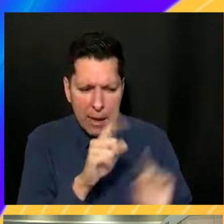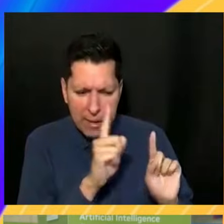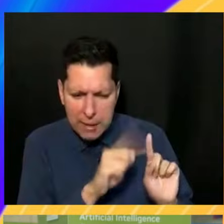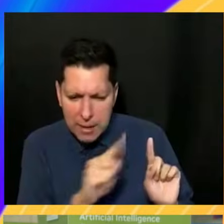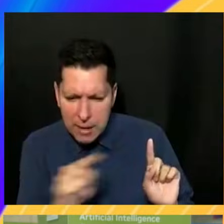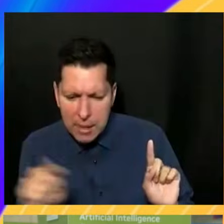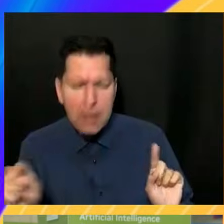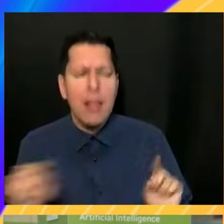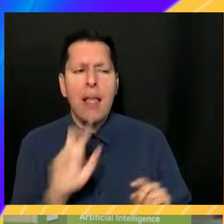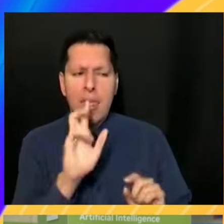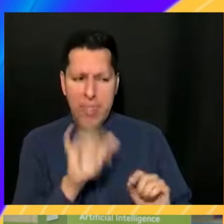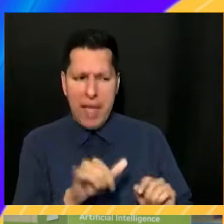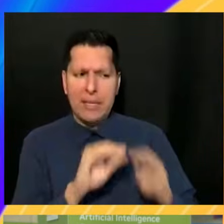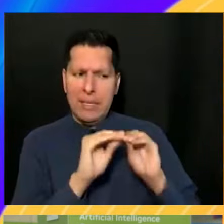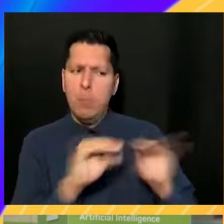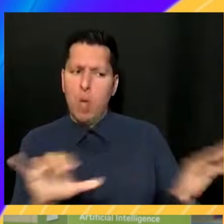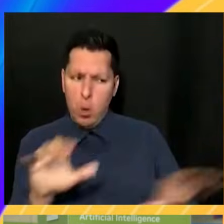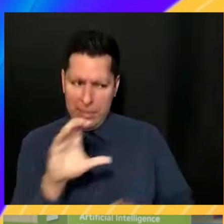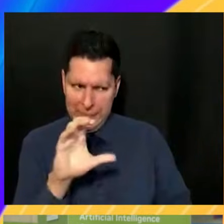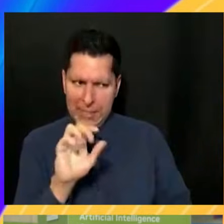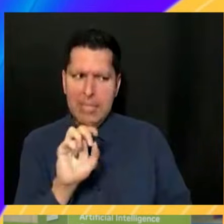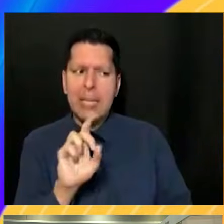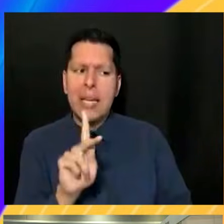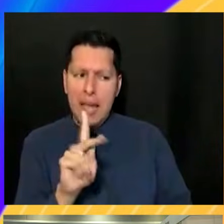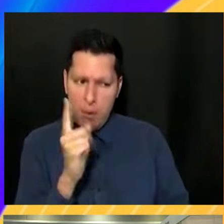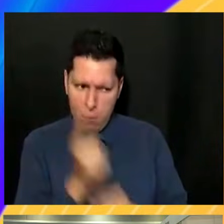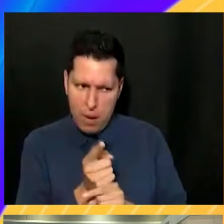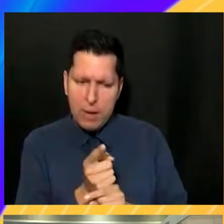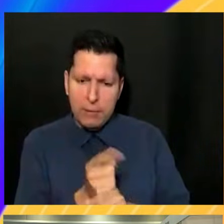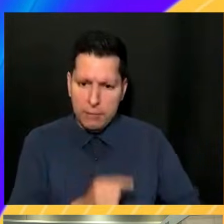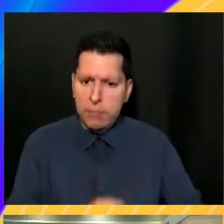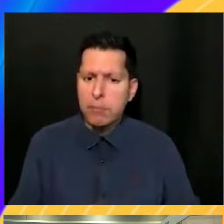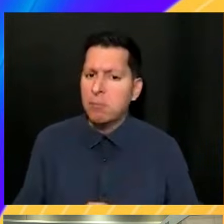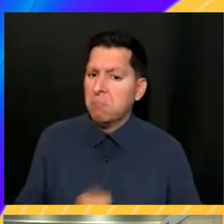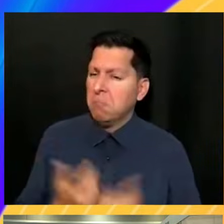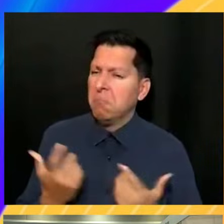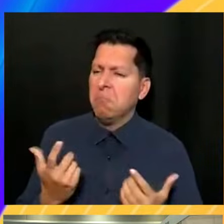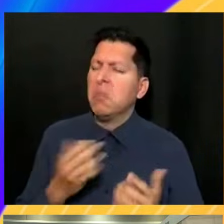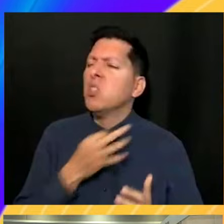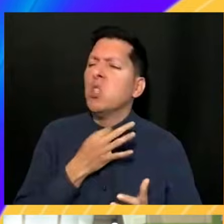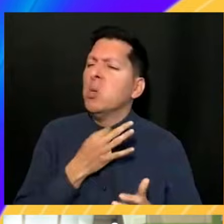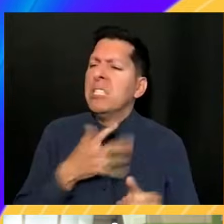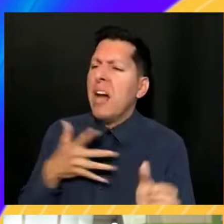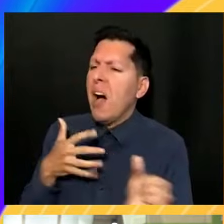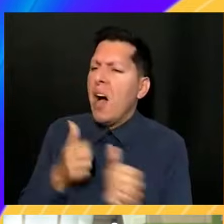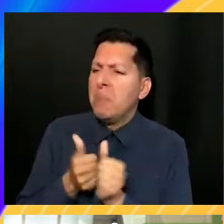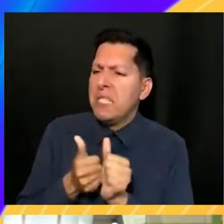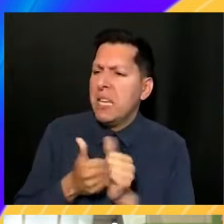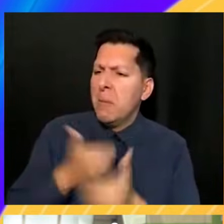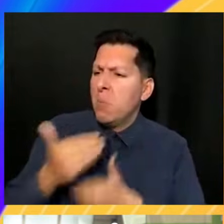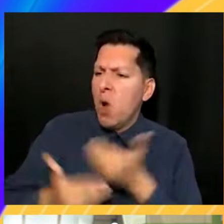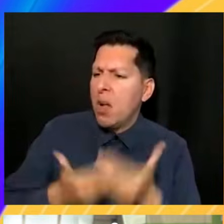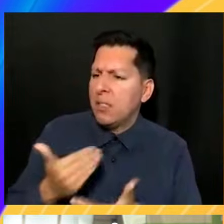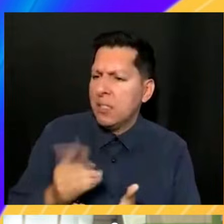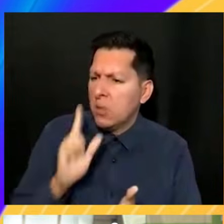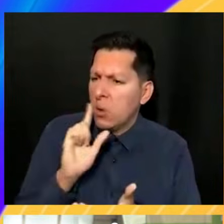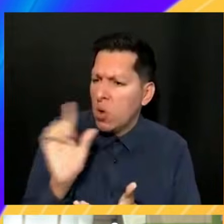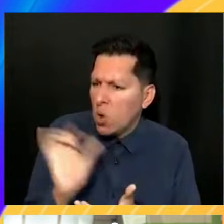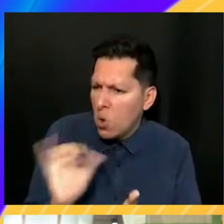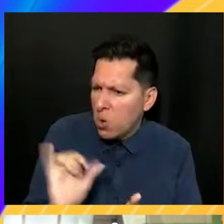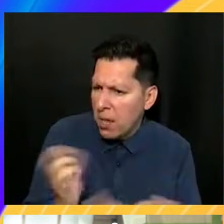deploying CDK. That's correct. Awesome. What does the update process look like for the LZA